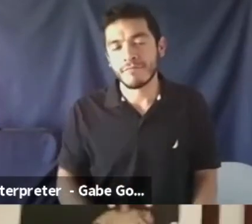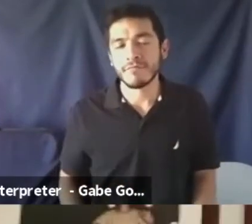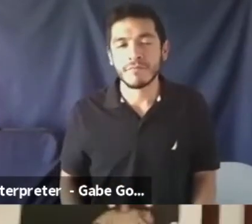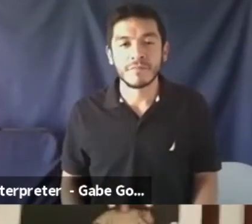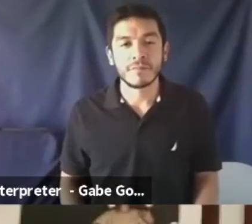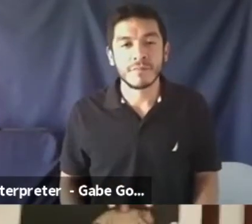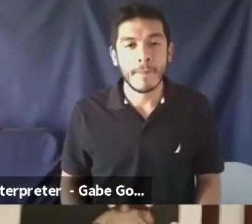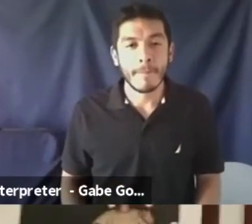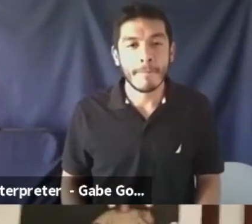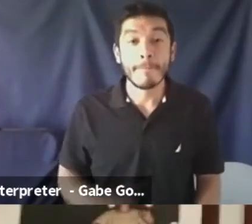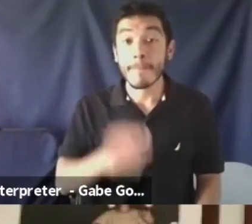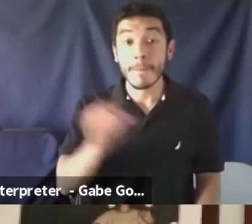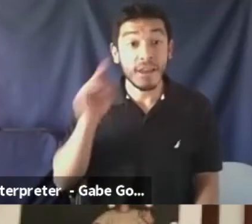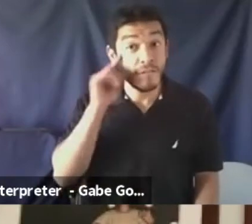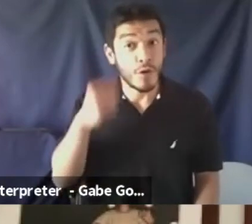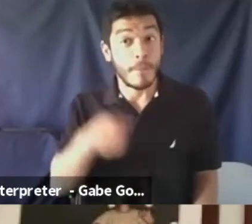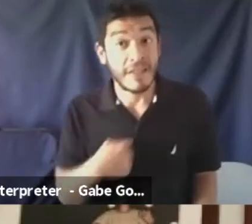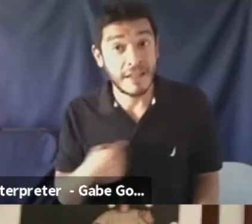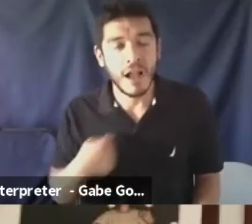for me, I thought,